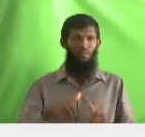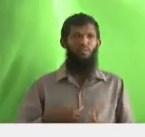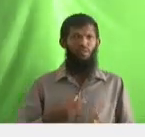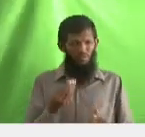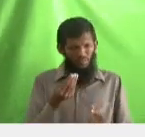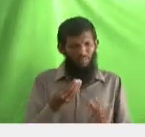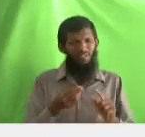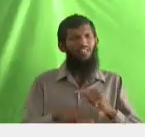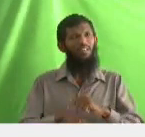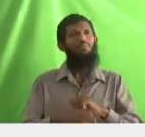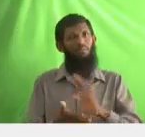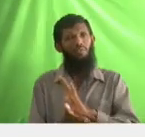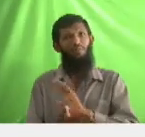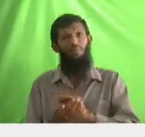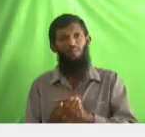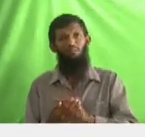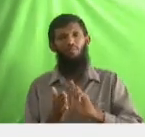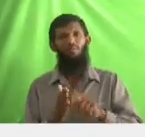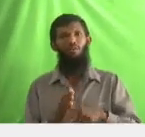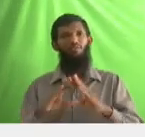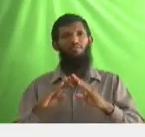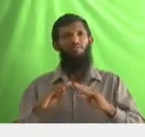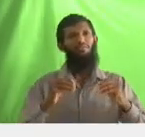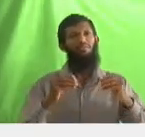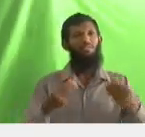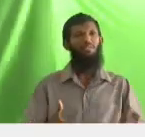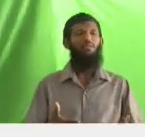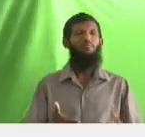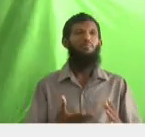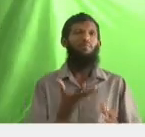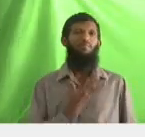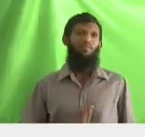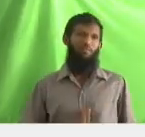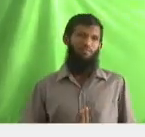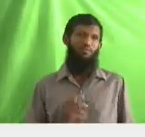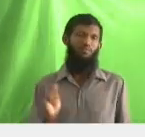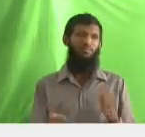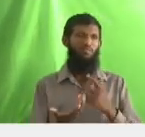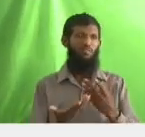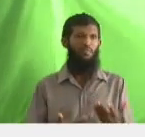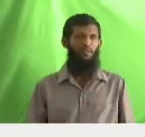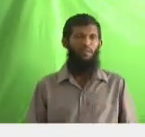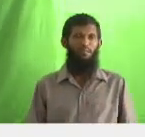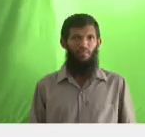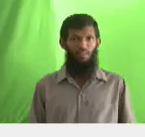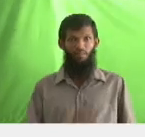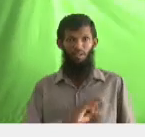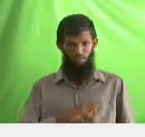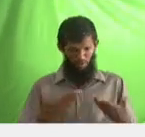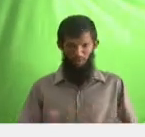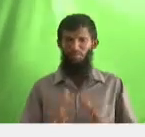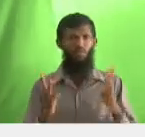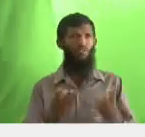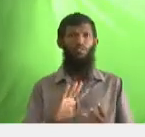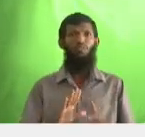temporary and fake, which is actually going to be snatched away, not just in the hereafter, but in this world too. It